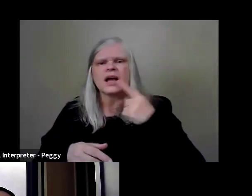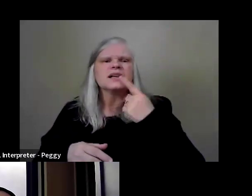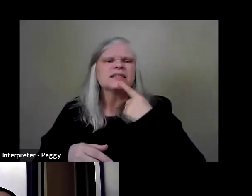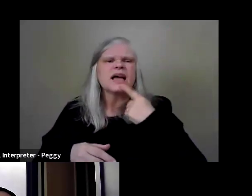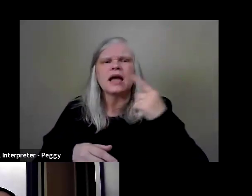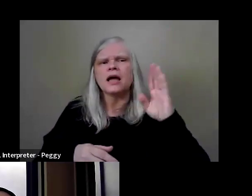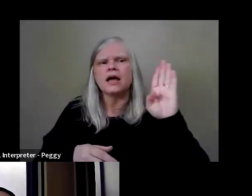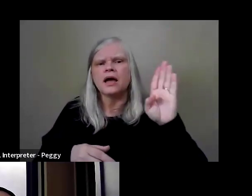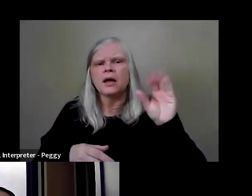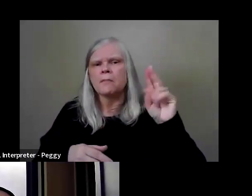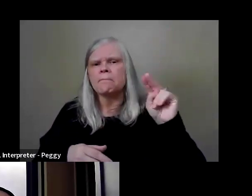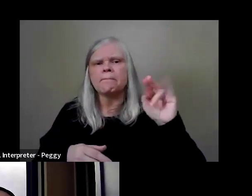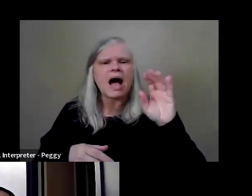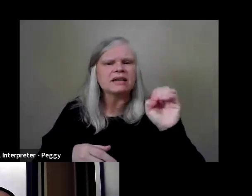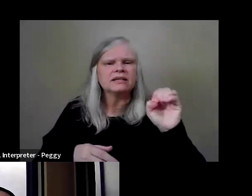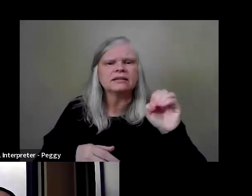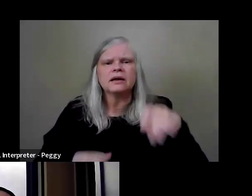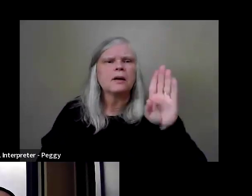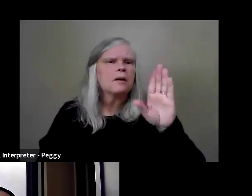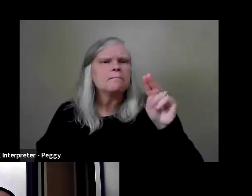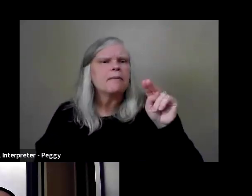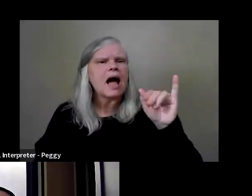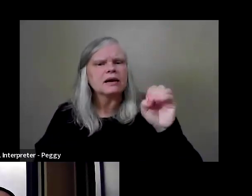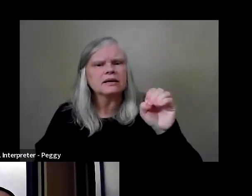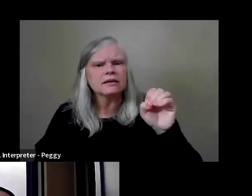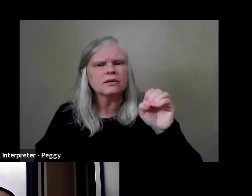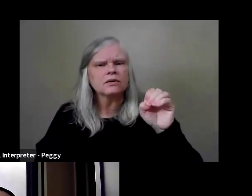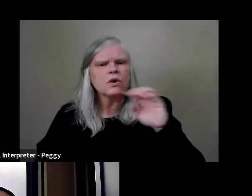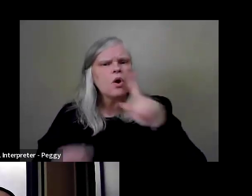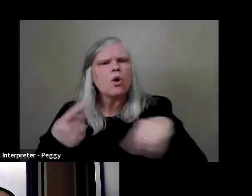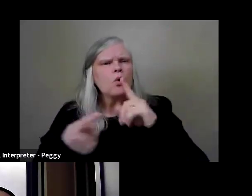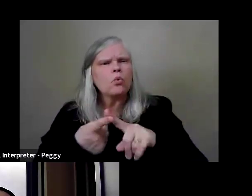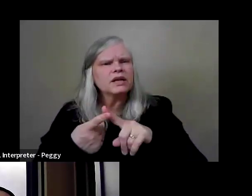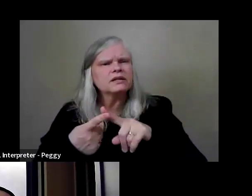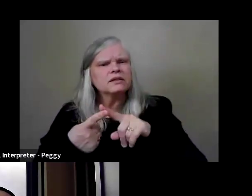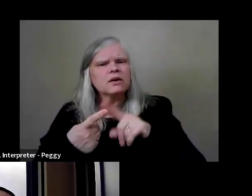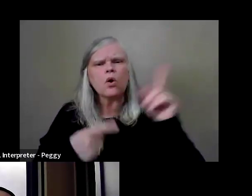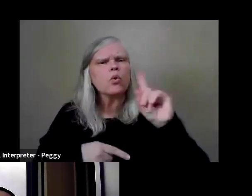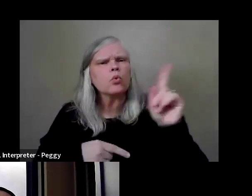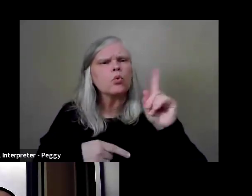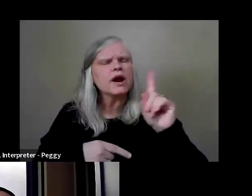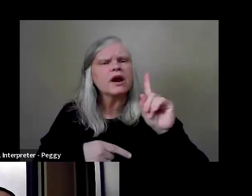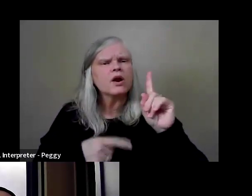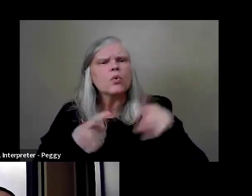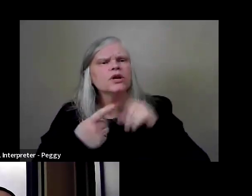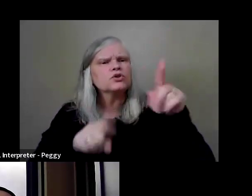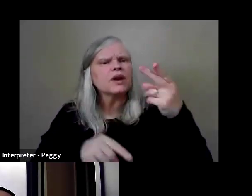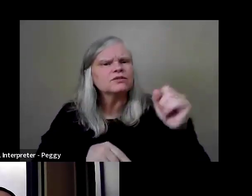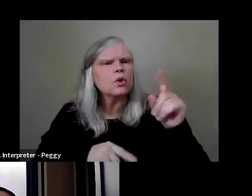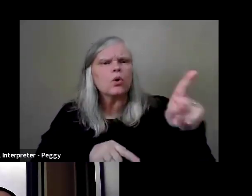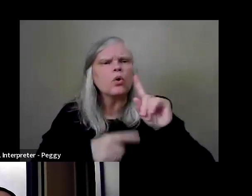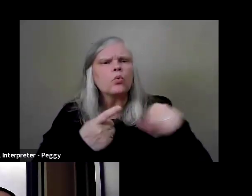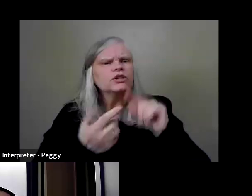say Bonnie, which is he'll say, Bonnie, when did you go to high school, or where did you graduate, or what did